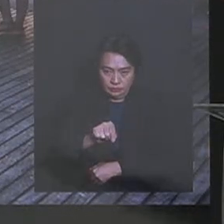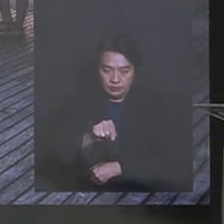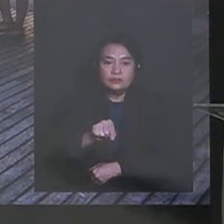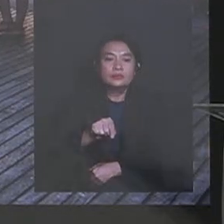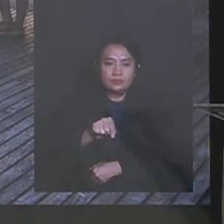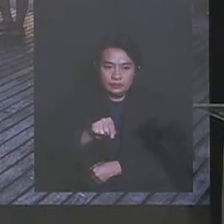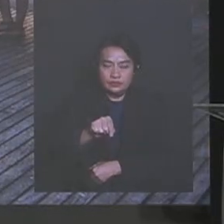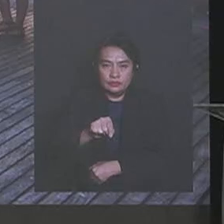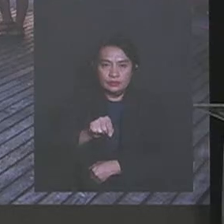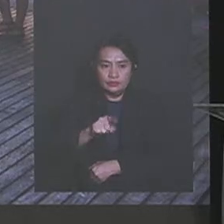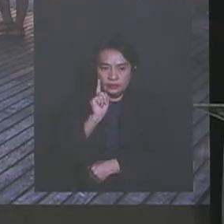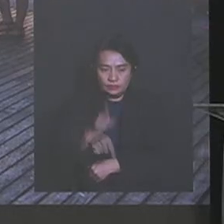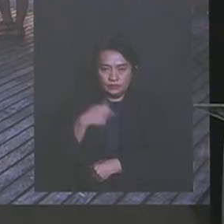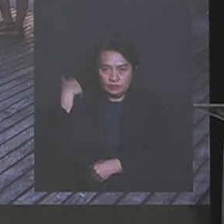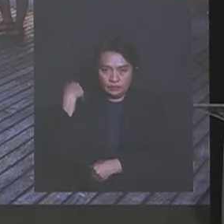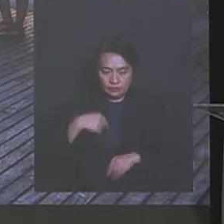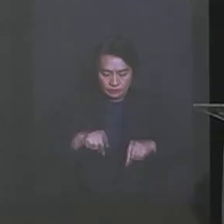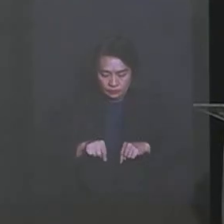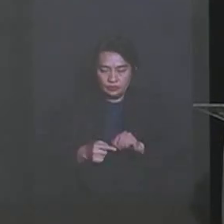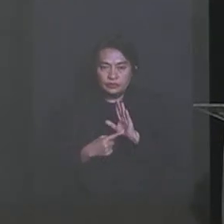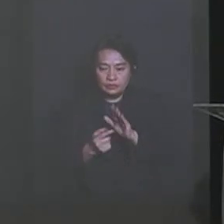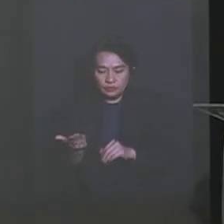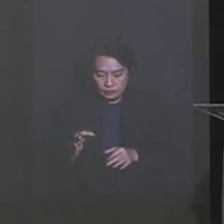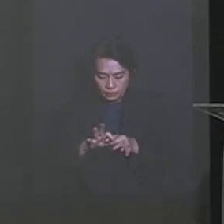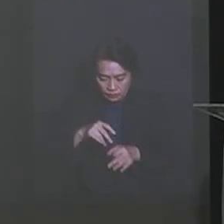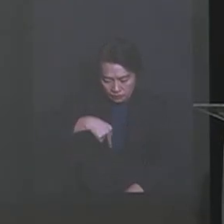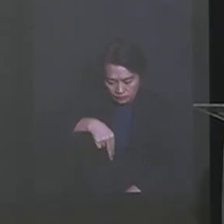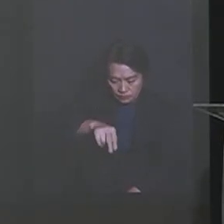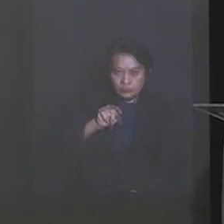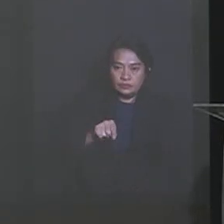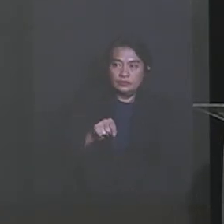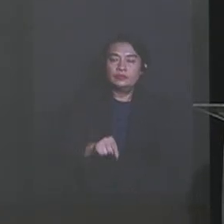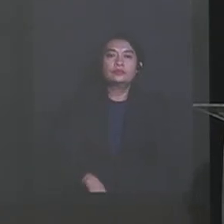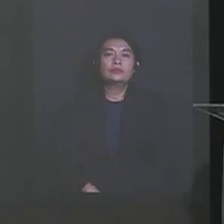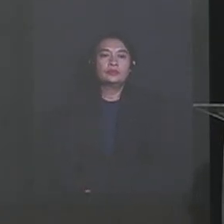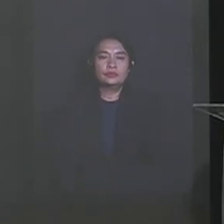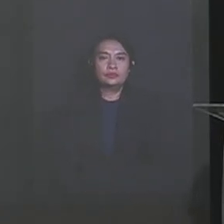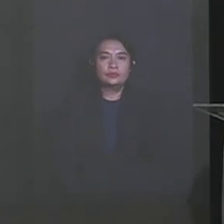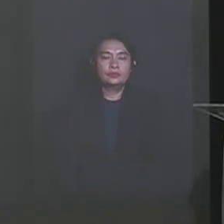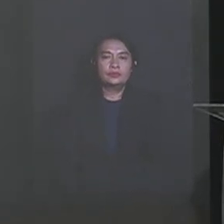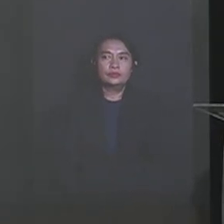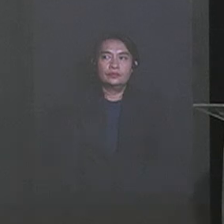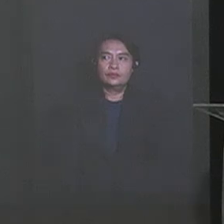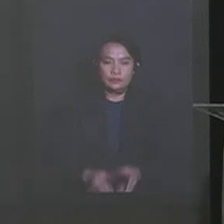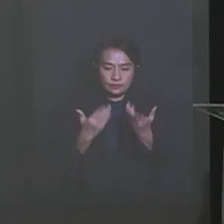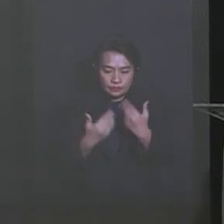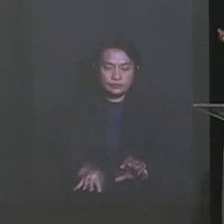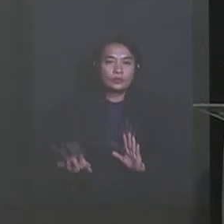maintain that active edge going along. And then lastly, finally, the High Line.